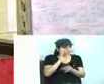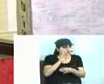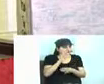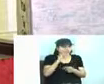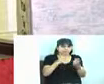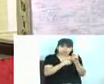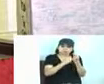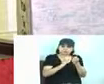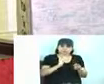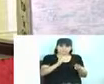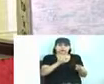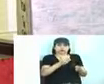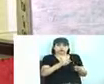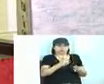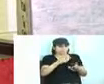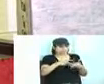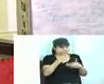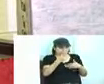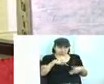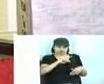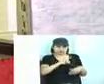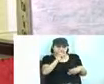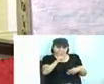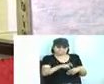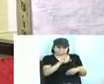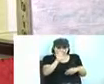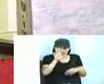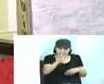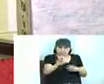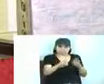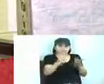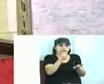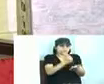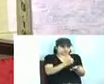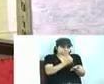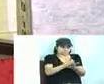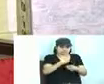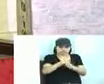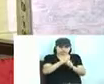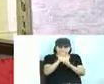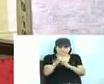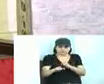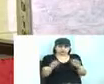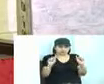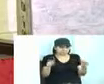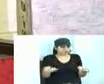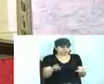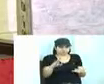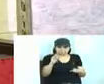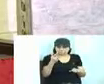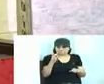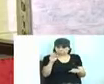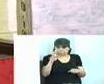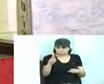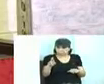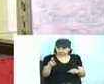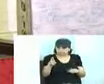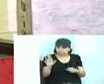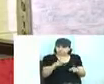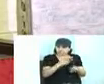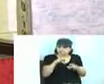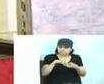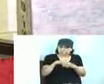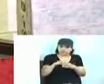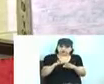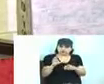programs. We need your help to make that event possible. And so Roger, who is singing in the choir and